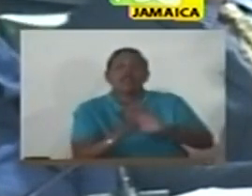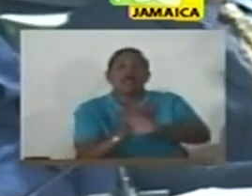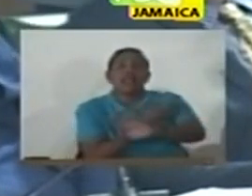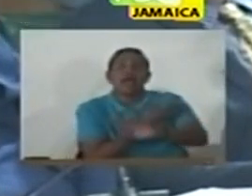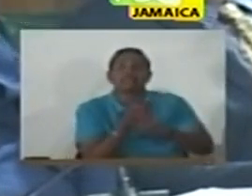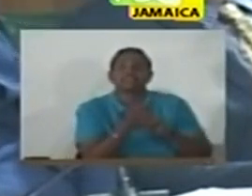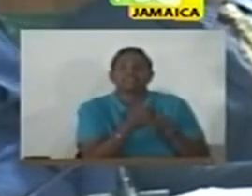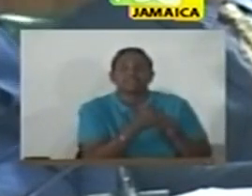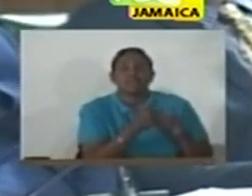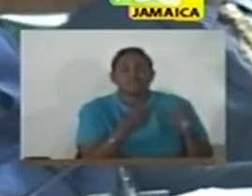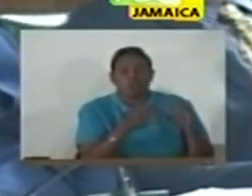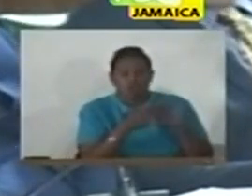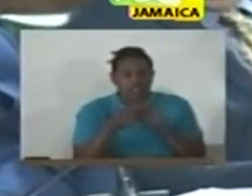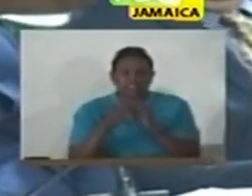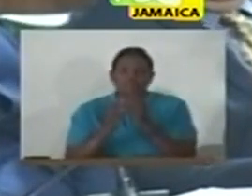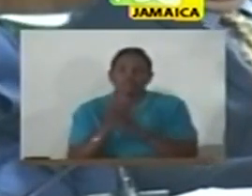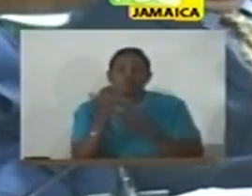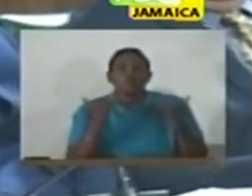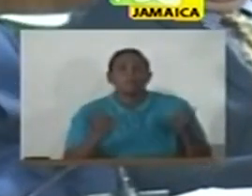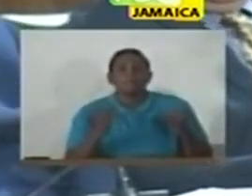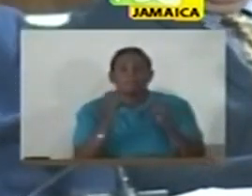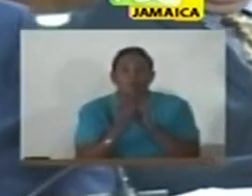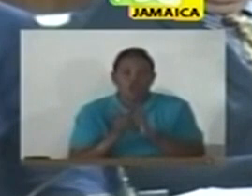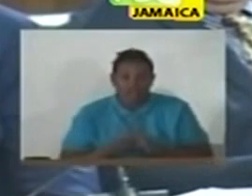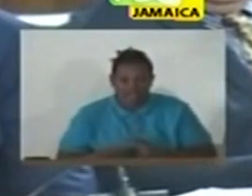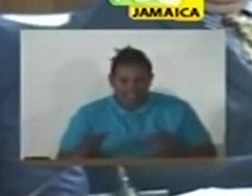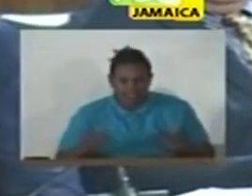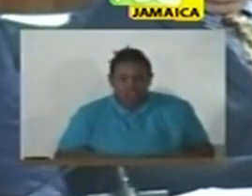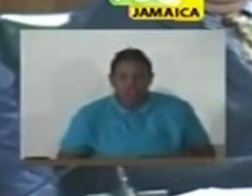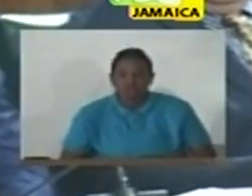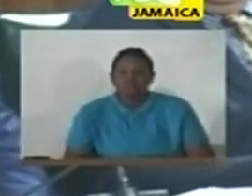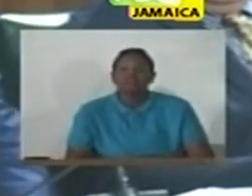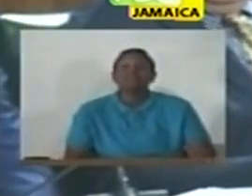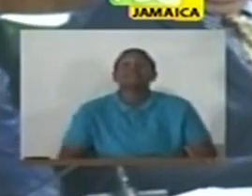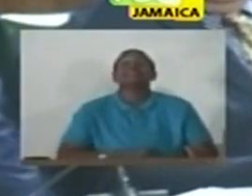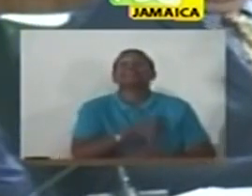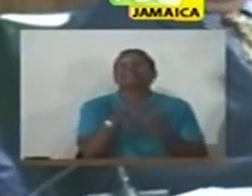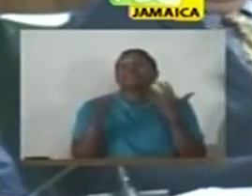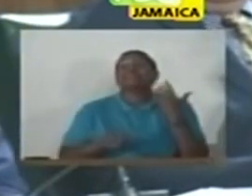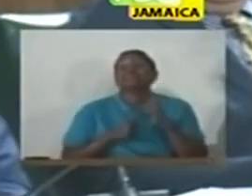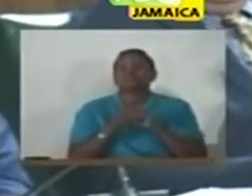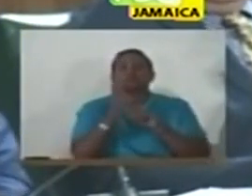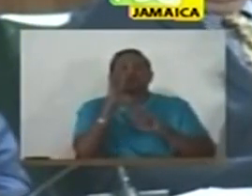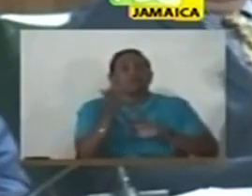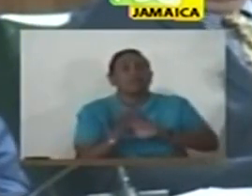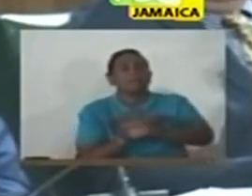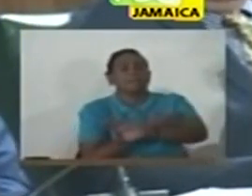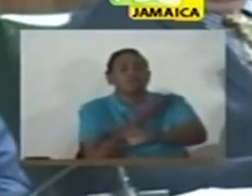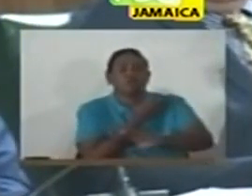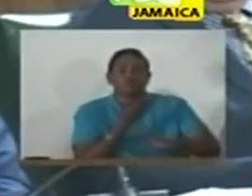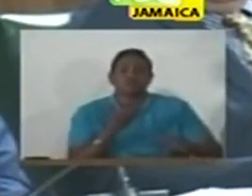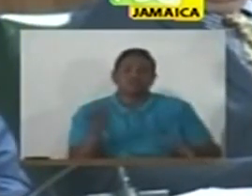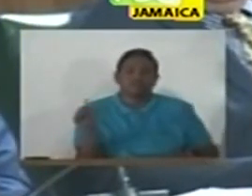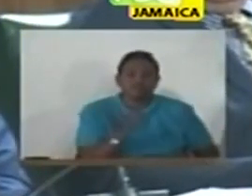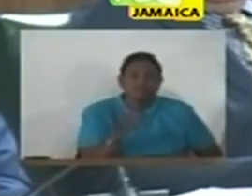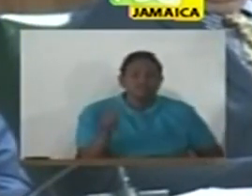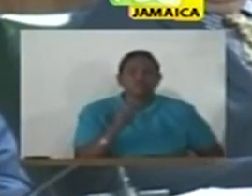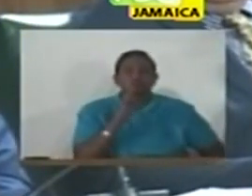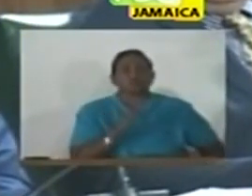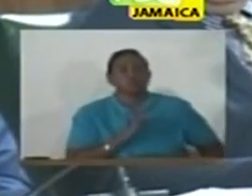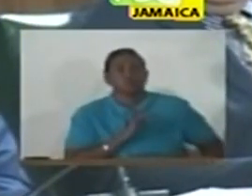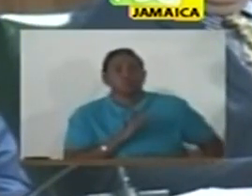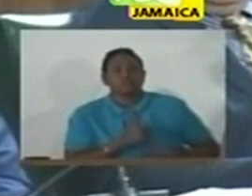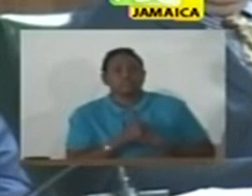port connectivity through modernization. These initiatives will improve logistics tremendously, reducing the cost